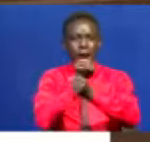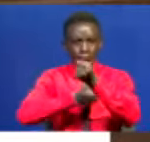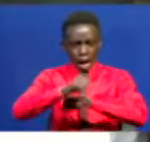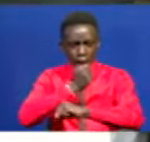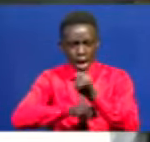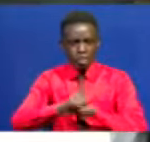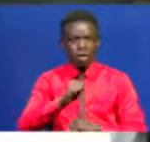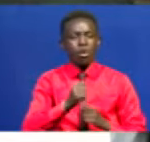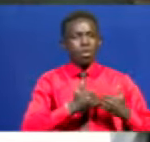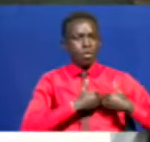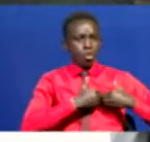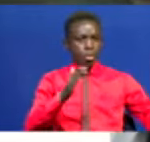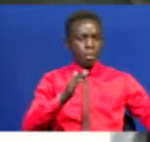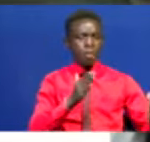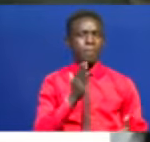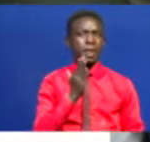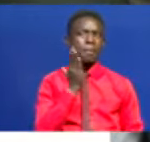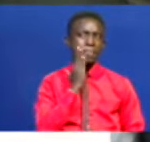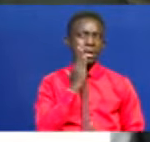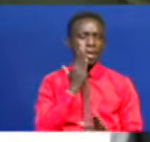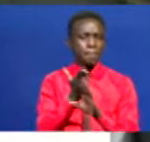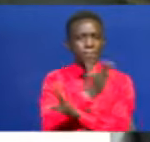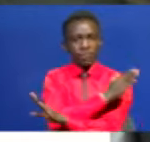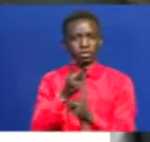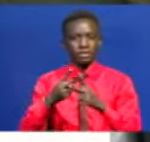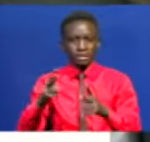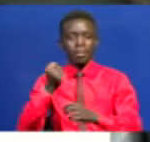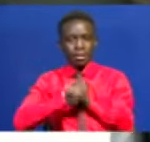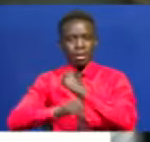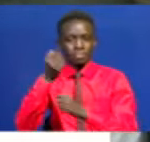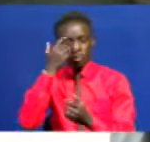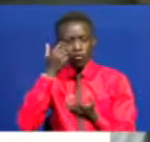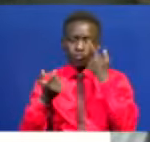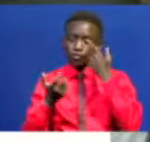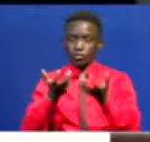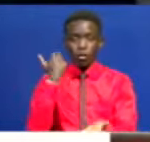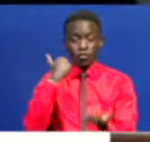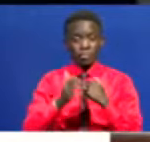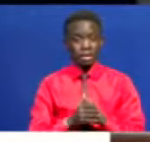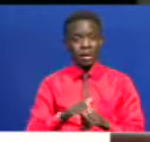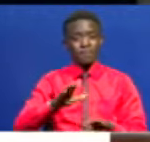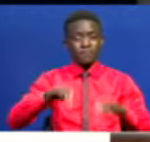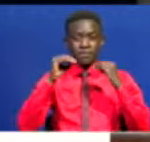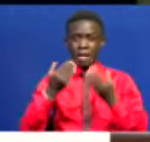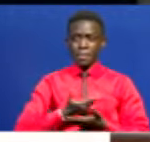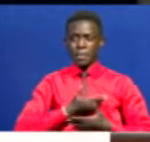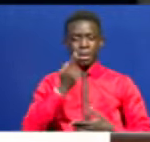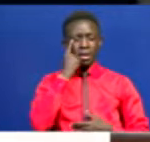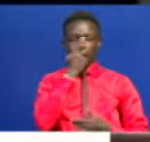attempting to conceal the crime. Baby Sagini was found with his eyes gouged after disappearing overnight.